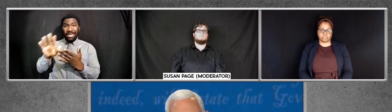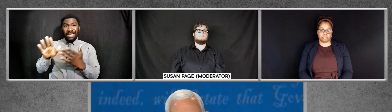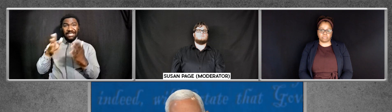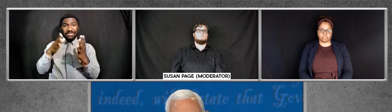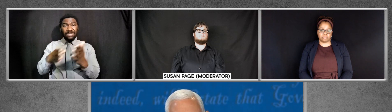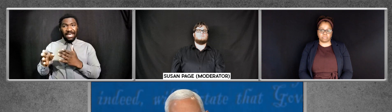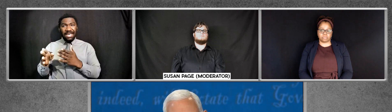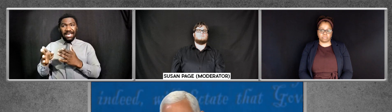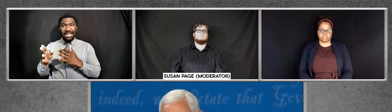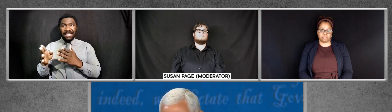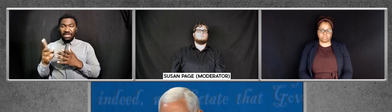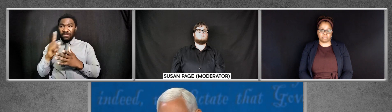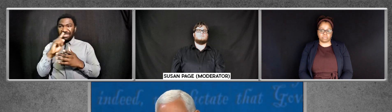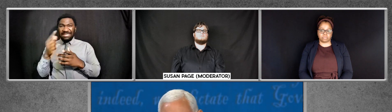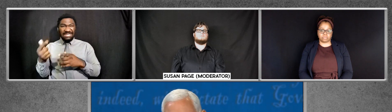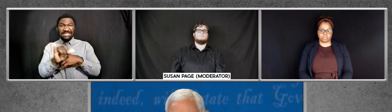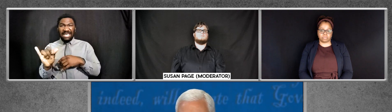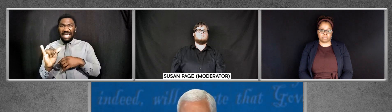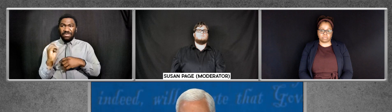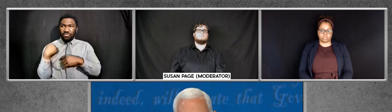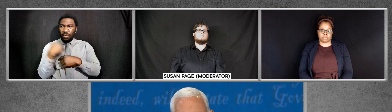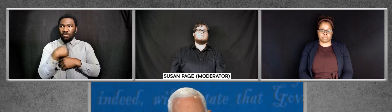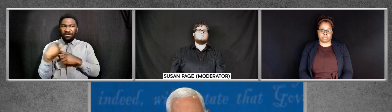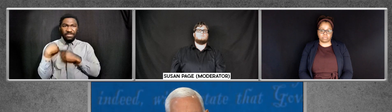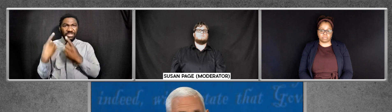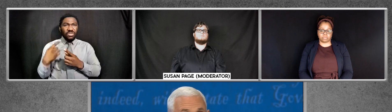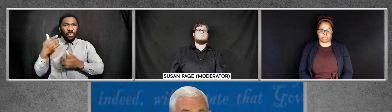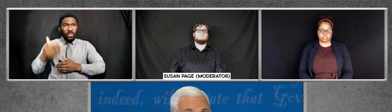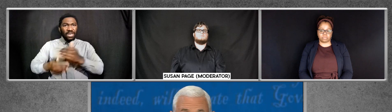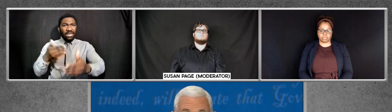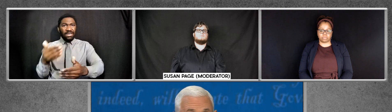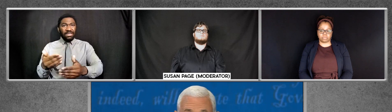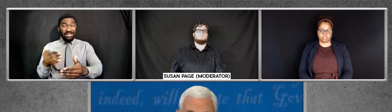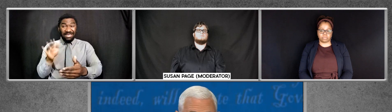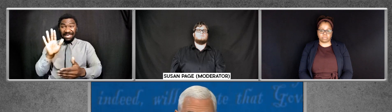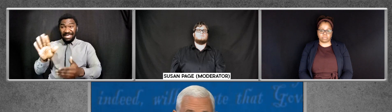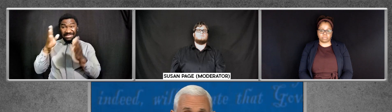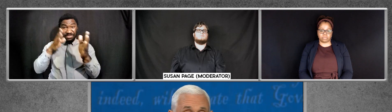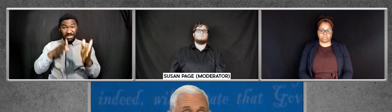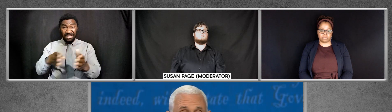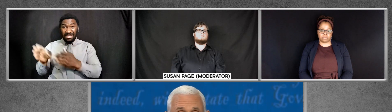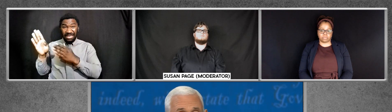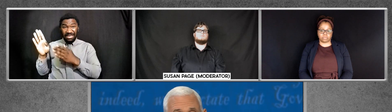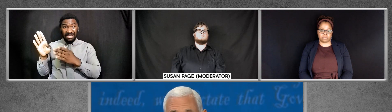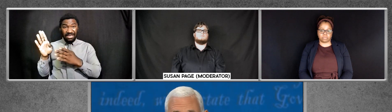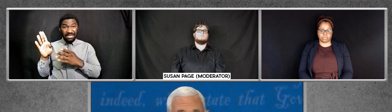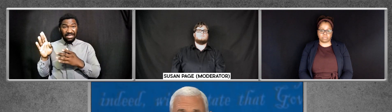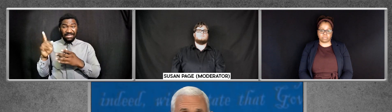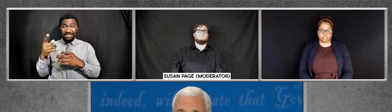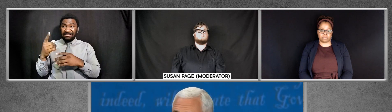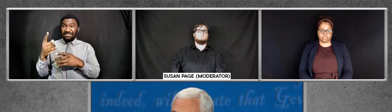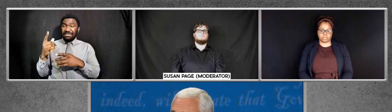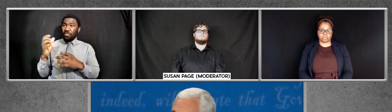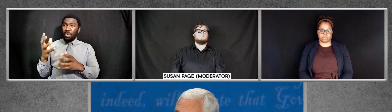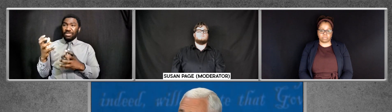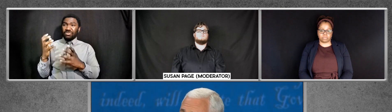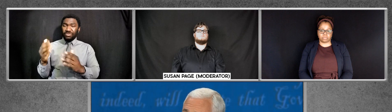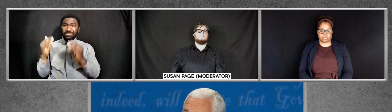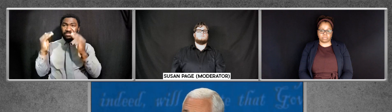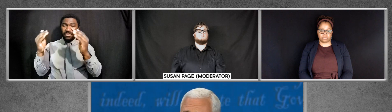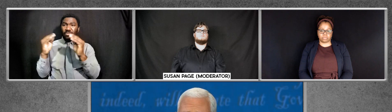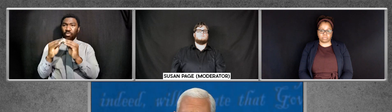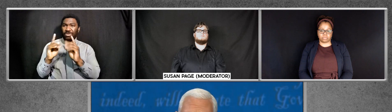way. I mean, quite frankly, when I look at their plan that talks about advancing testing, creating new PPE,